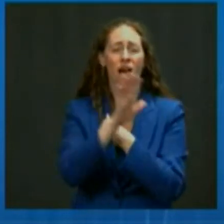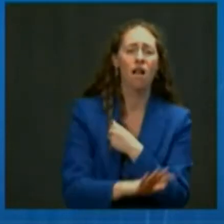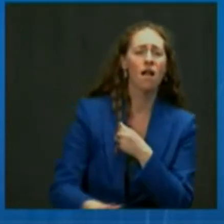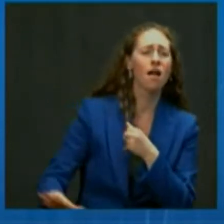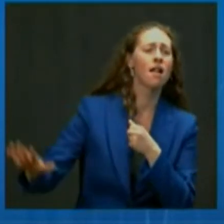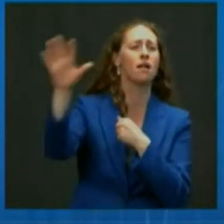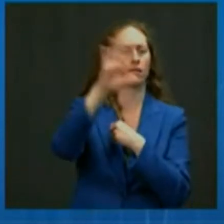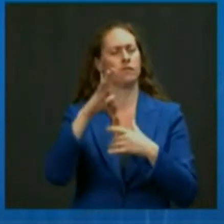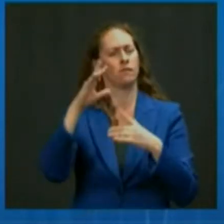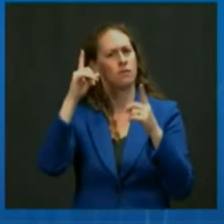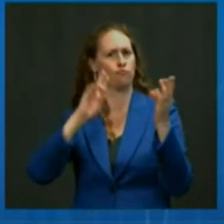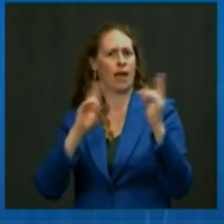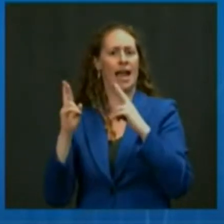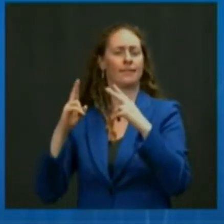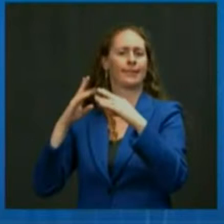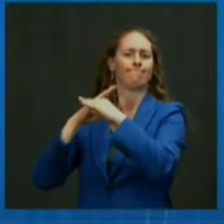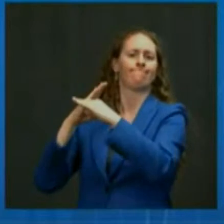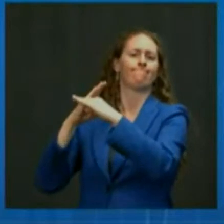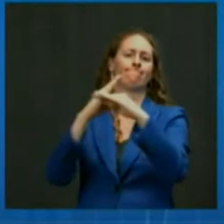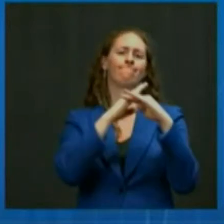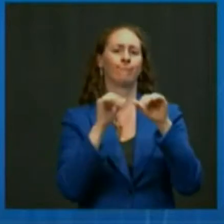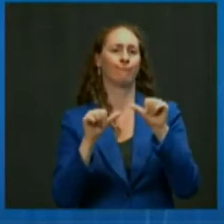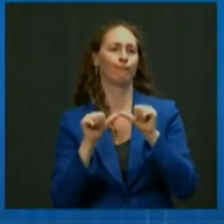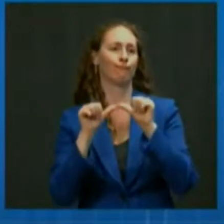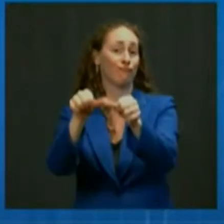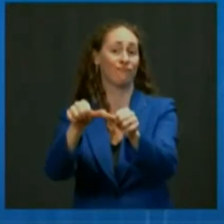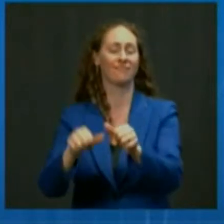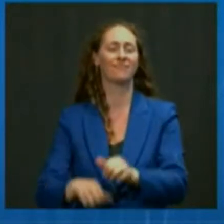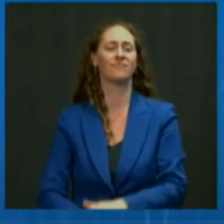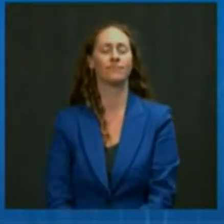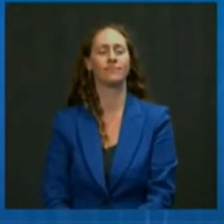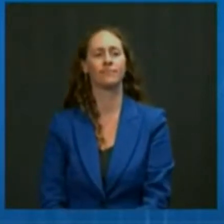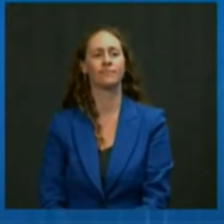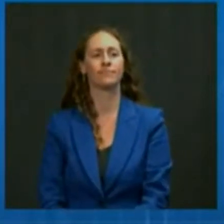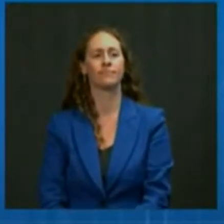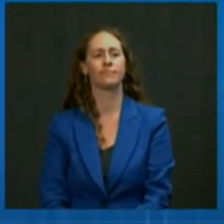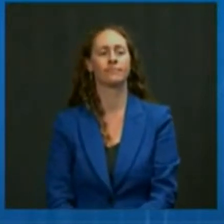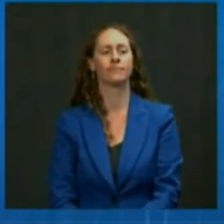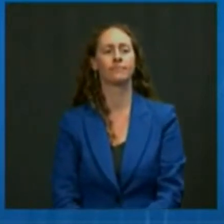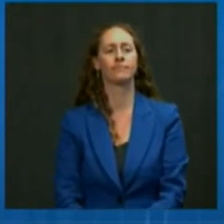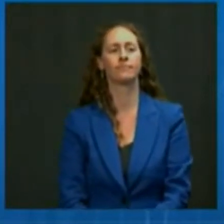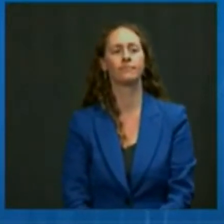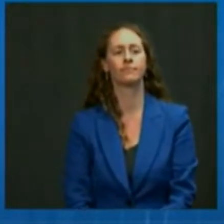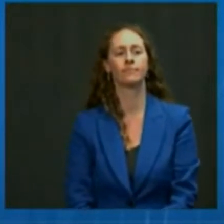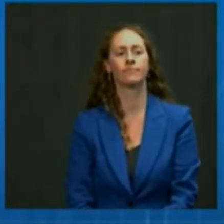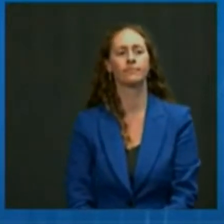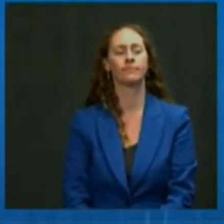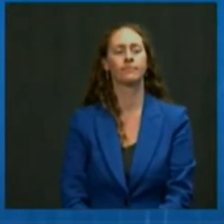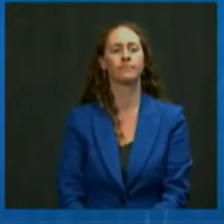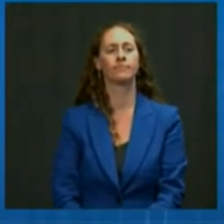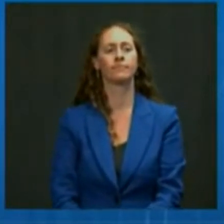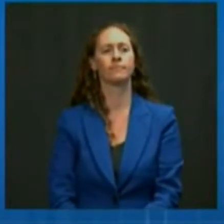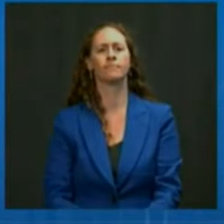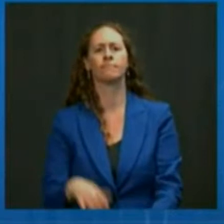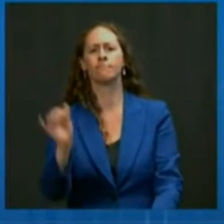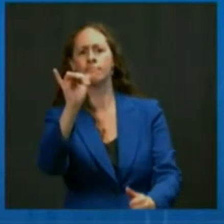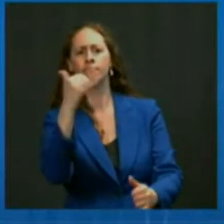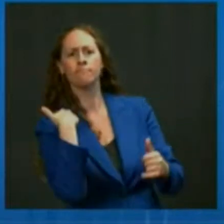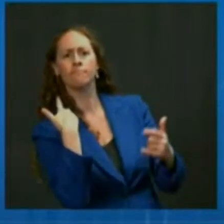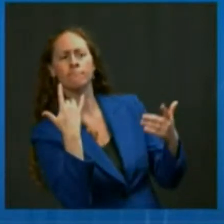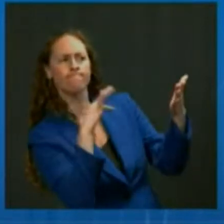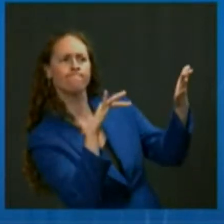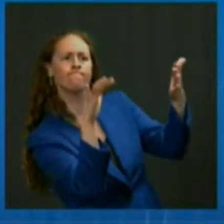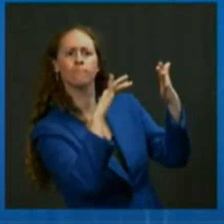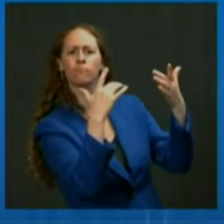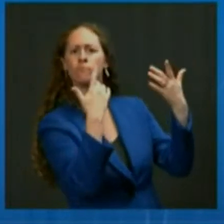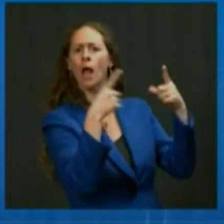Importantly, as we continue to vaccinate Americans, we will maintain our focus abroad, as we know this virus knows